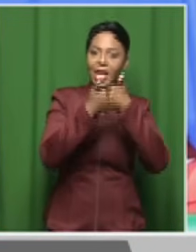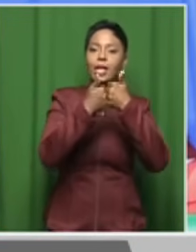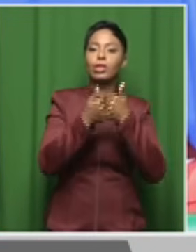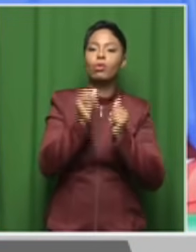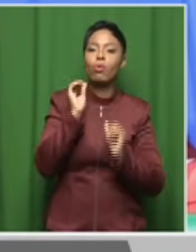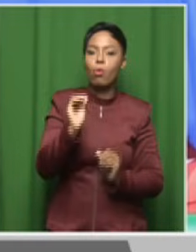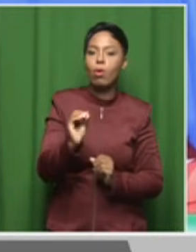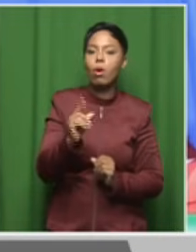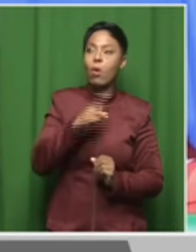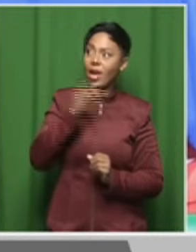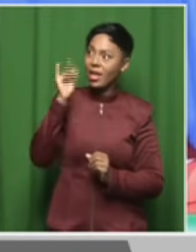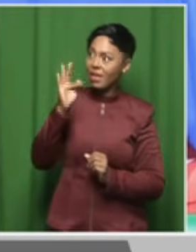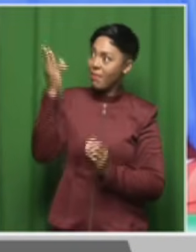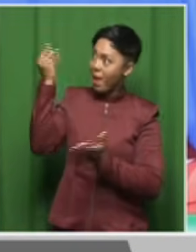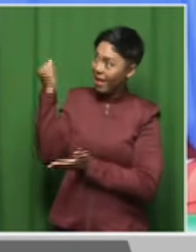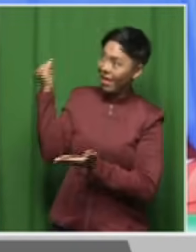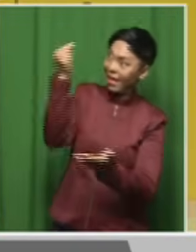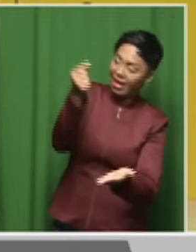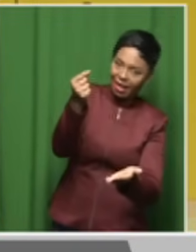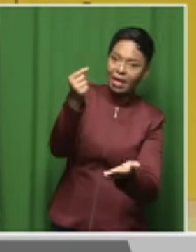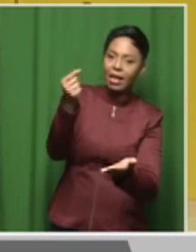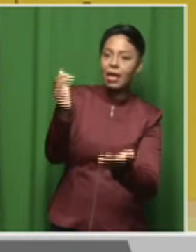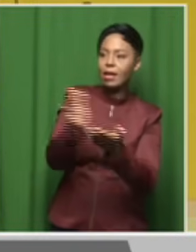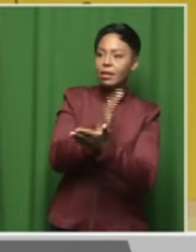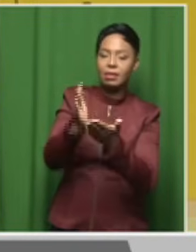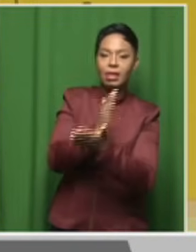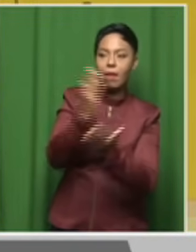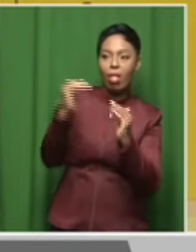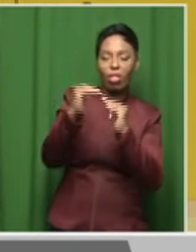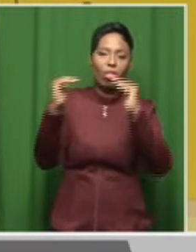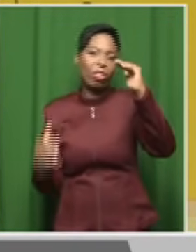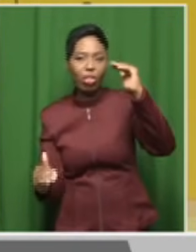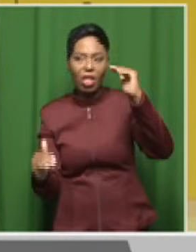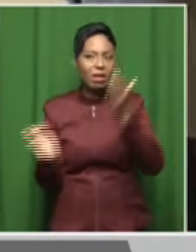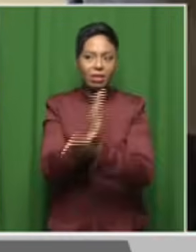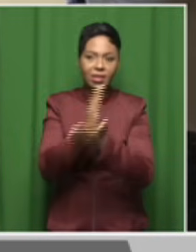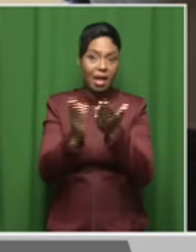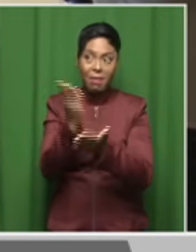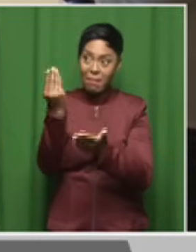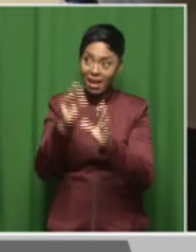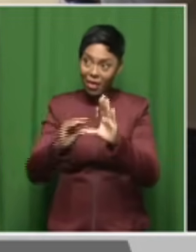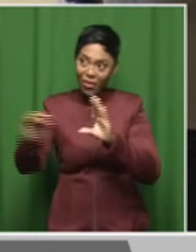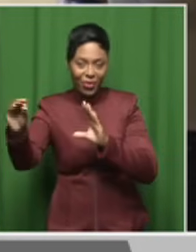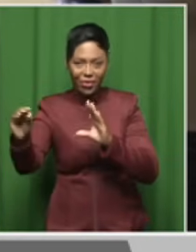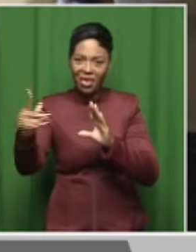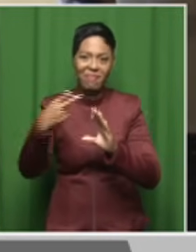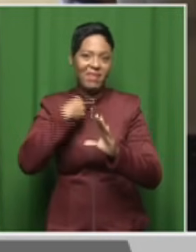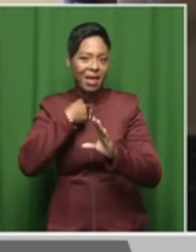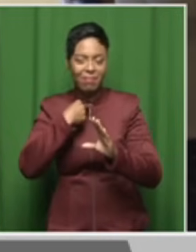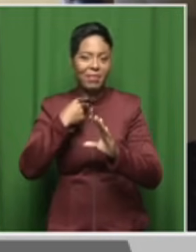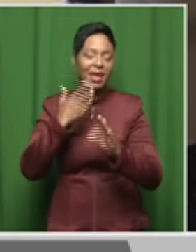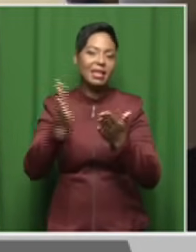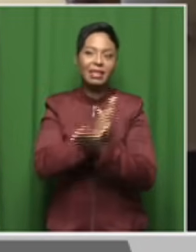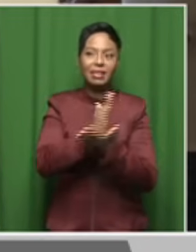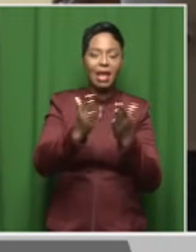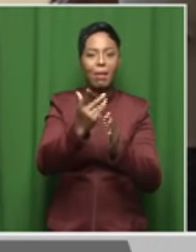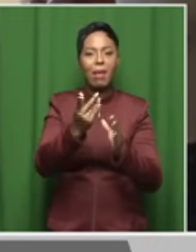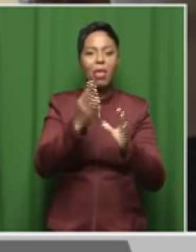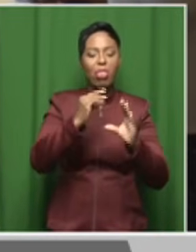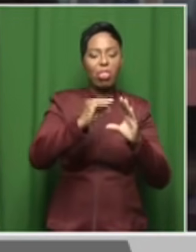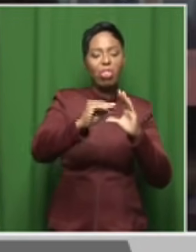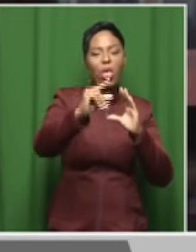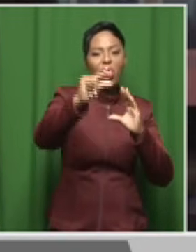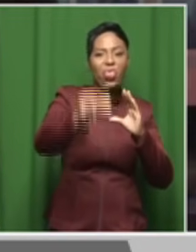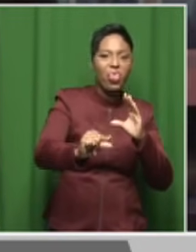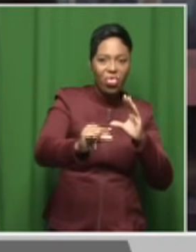ECD caregivers do not equally access that grant countrywide. Things need to be